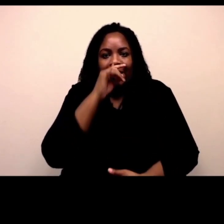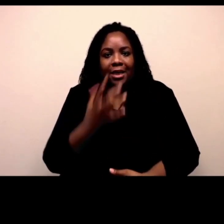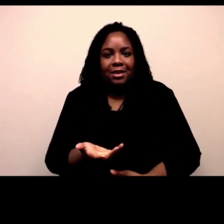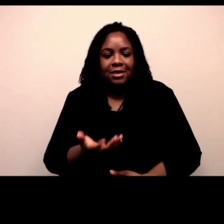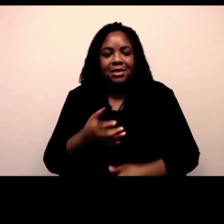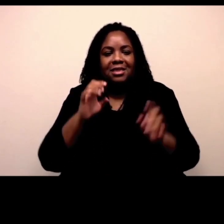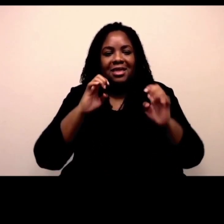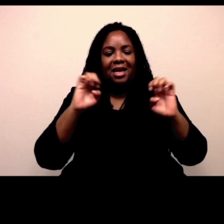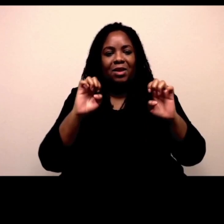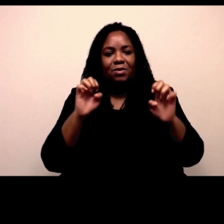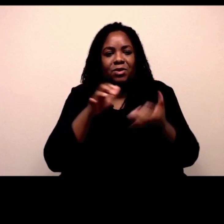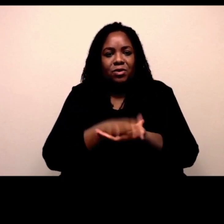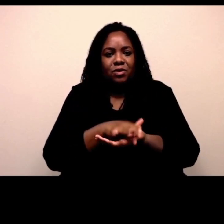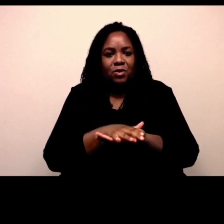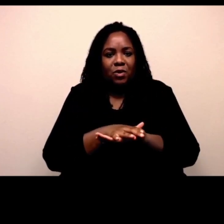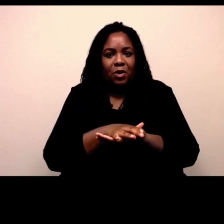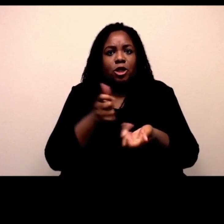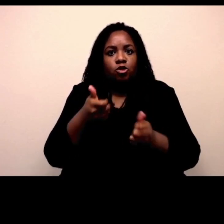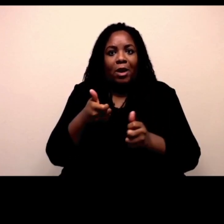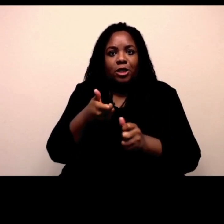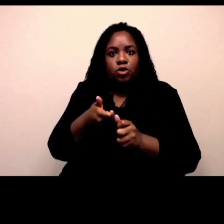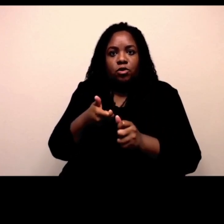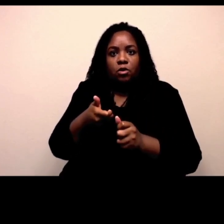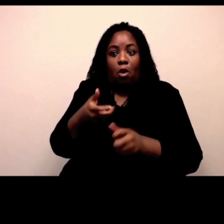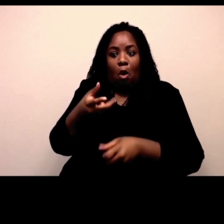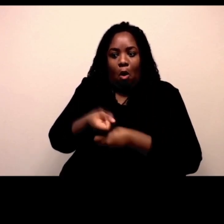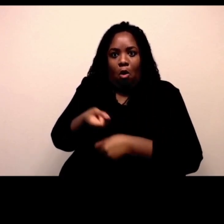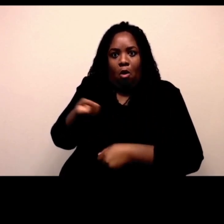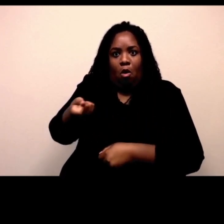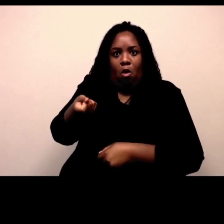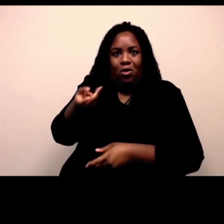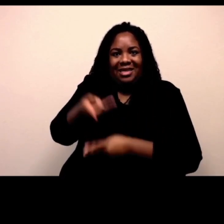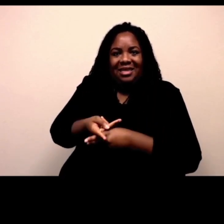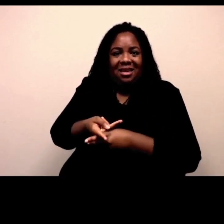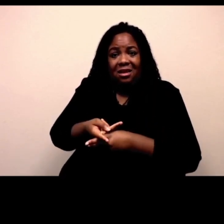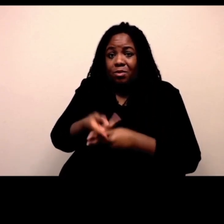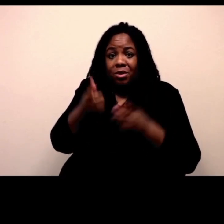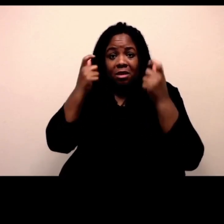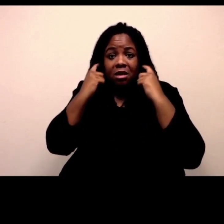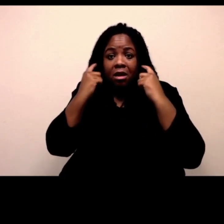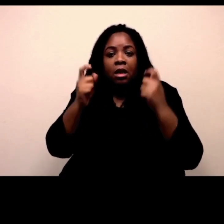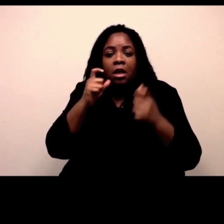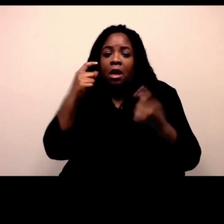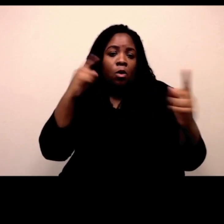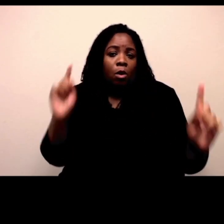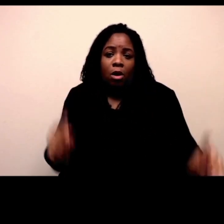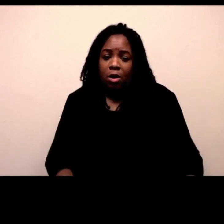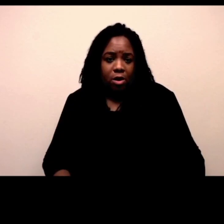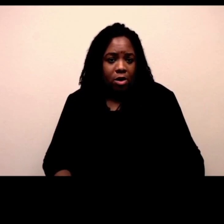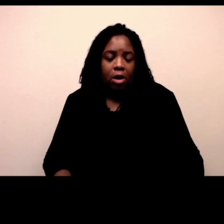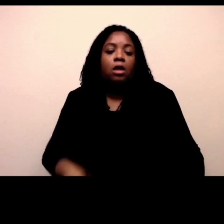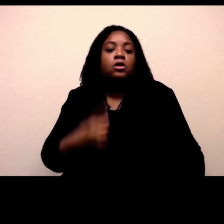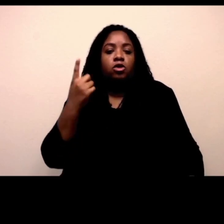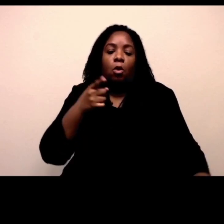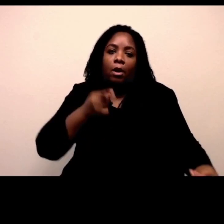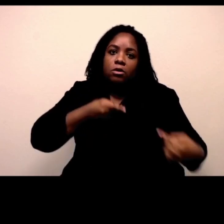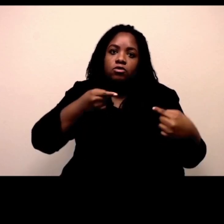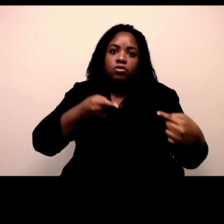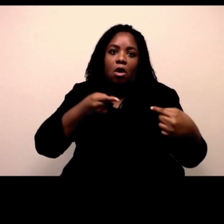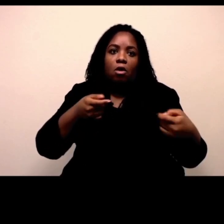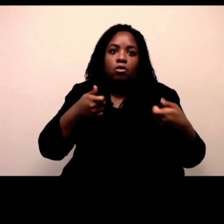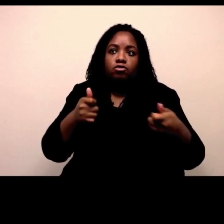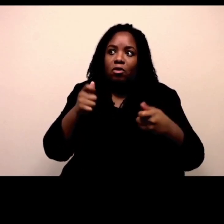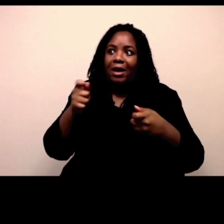school. Like keeping track of headphones when you got 40 kids in the room just doesn't work. So it's a constant struggle to kind of equip